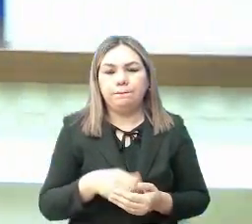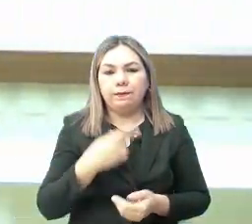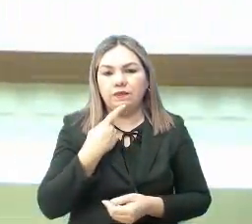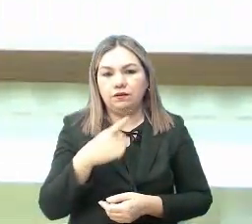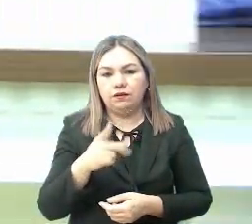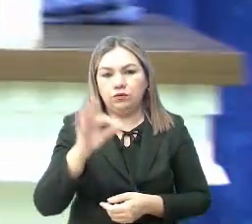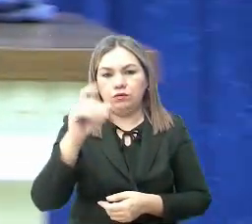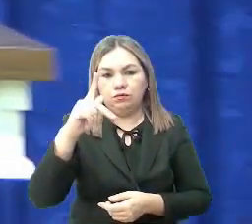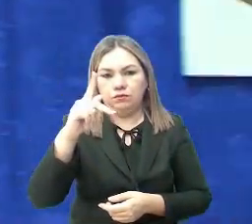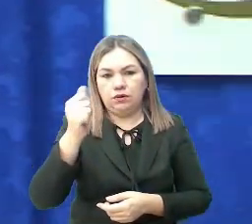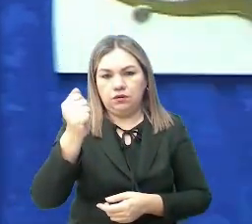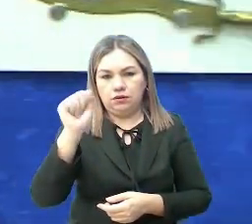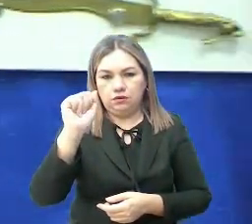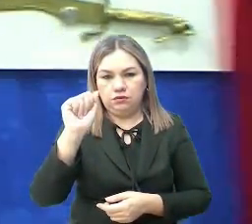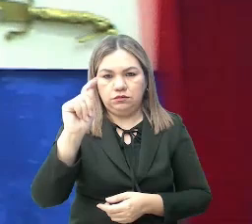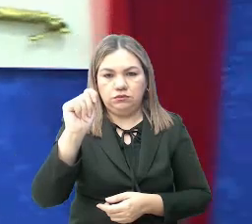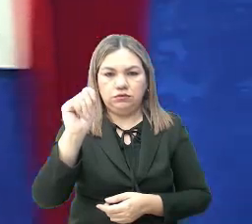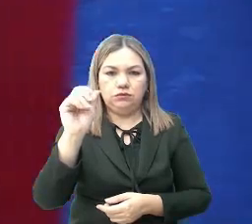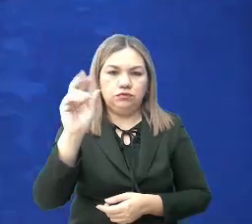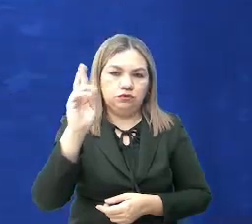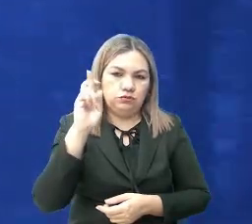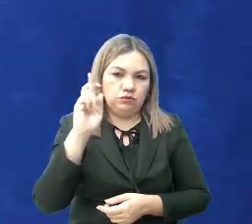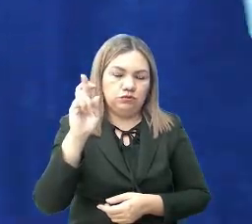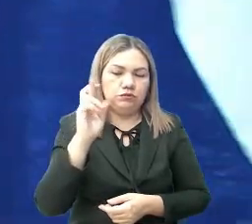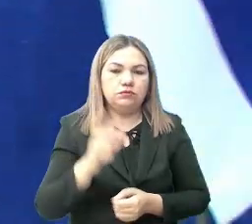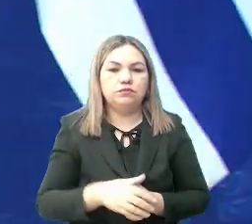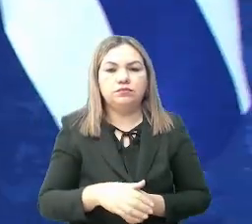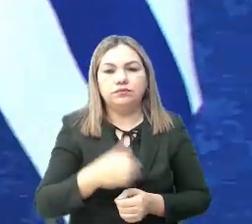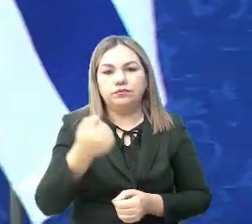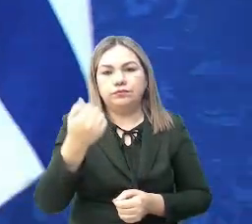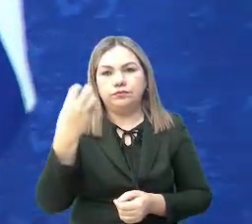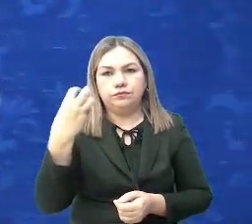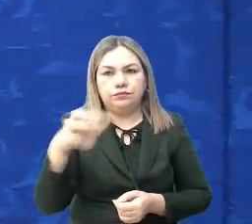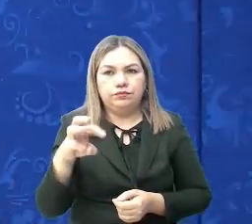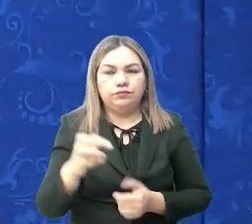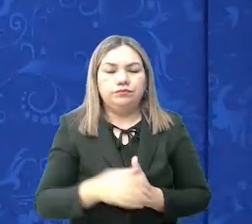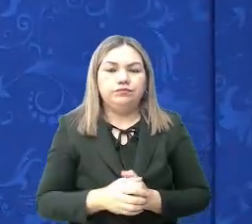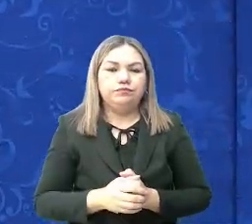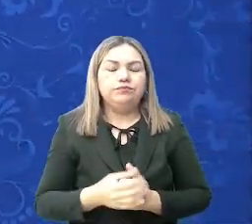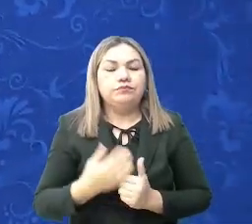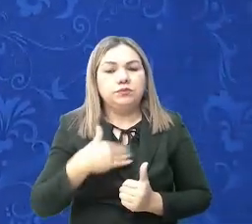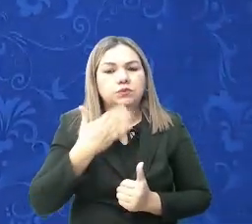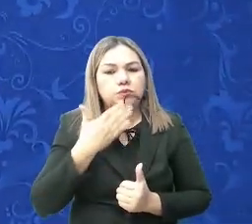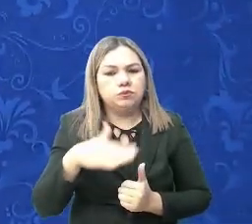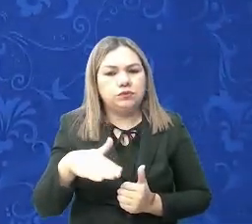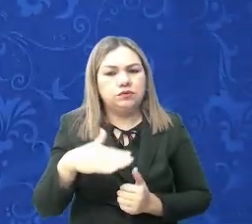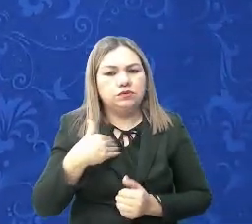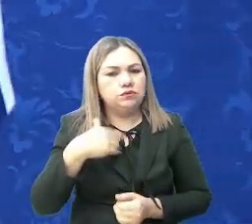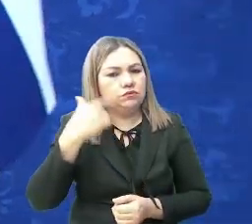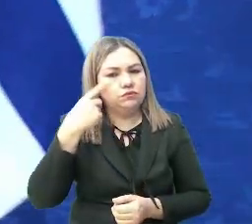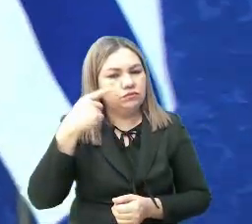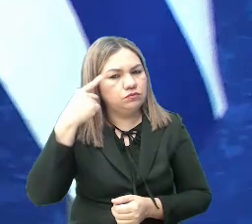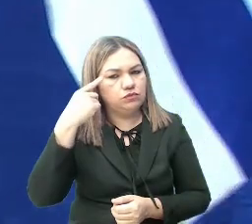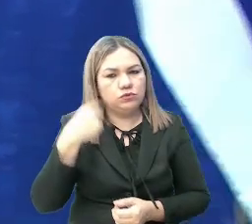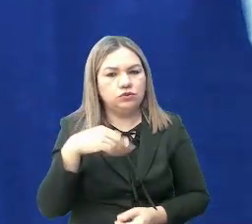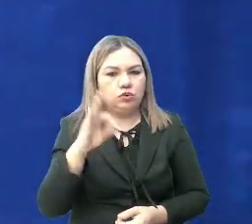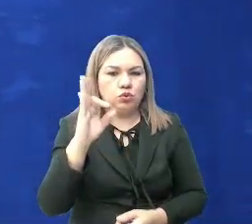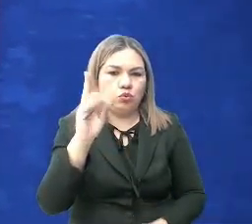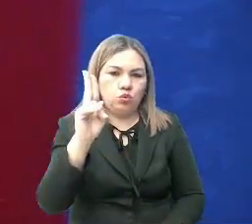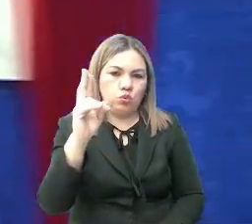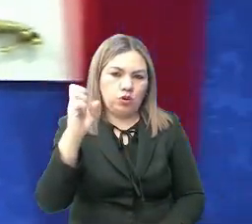never the same. She said to her pastor. So something that I understood is that we are